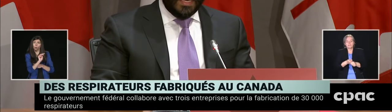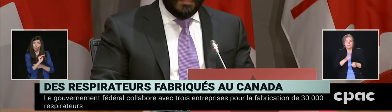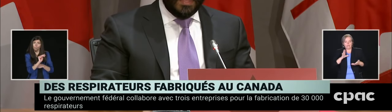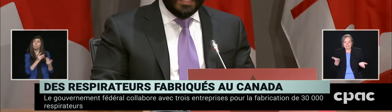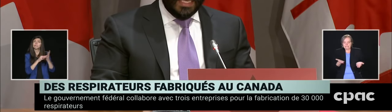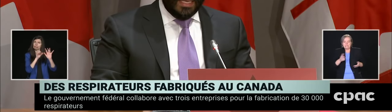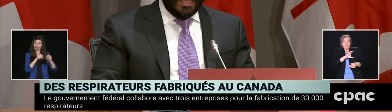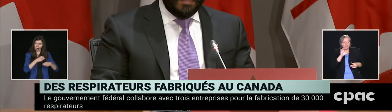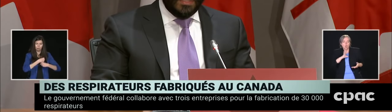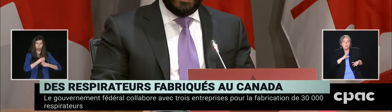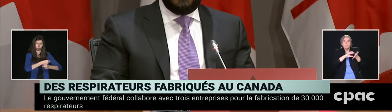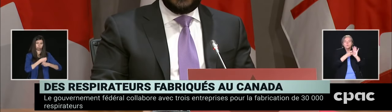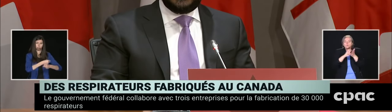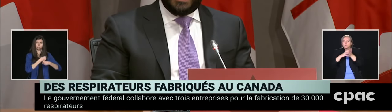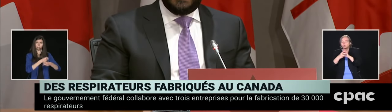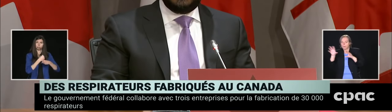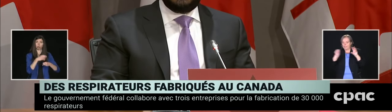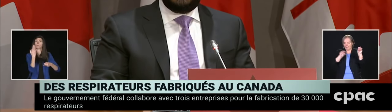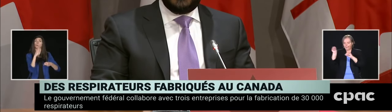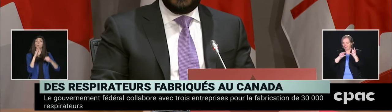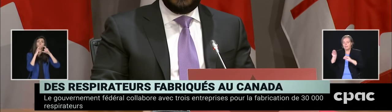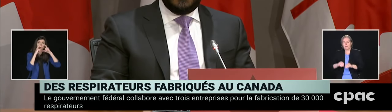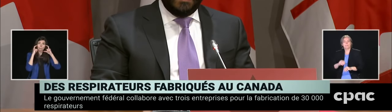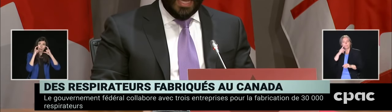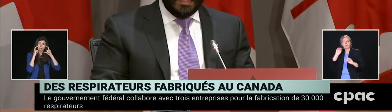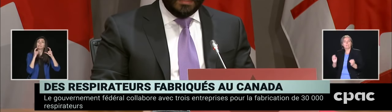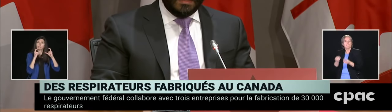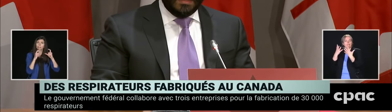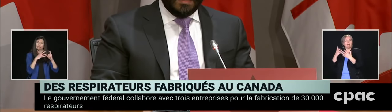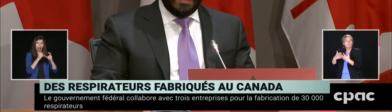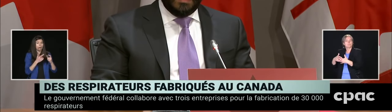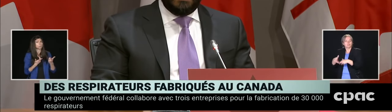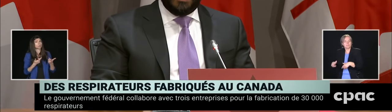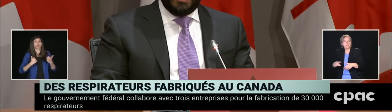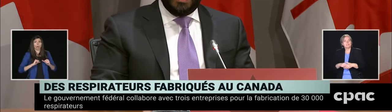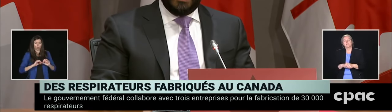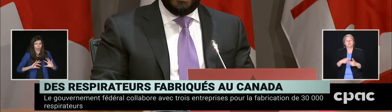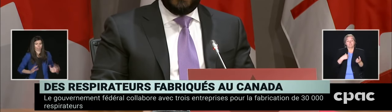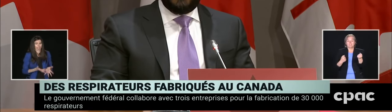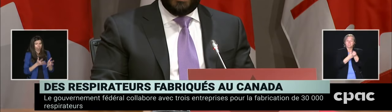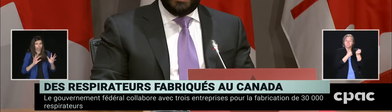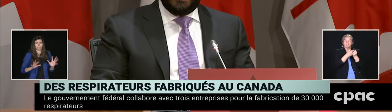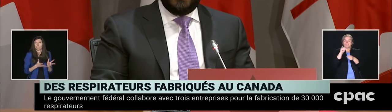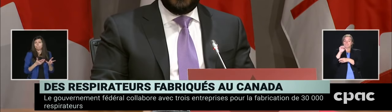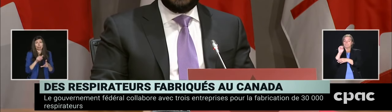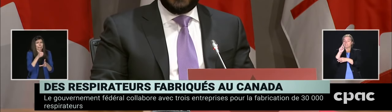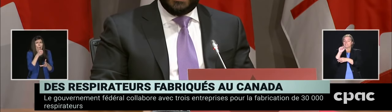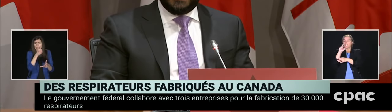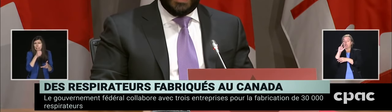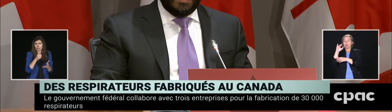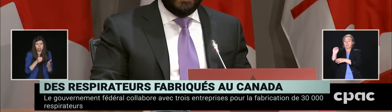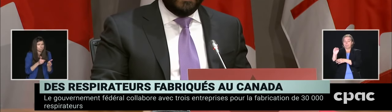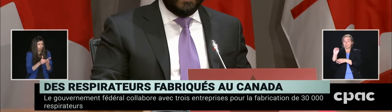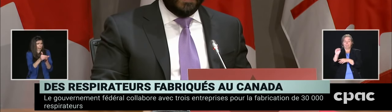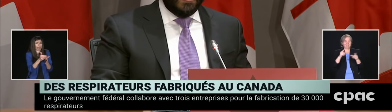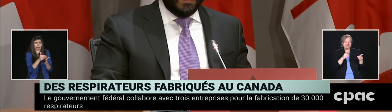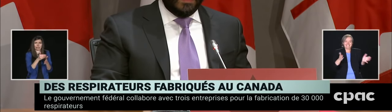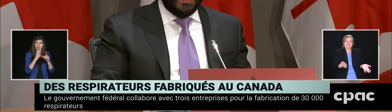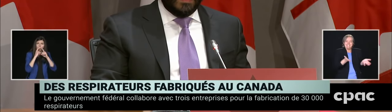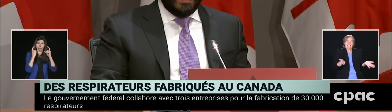to help the company scale up to make tens of millions of masks per year right here in Canada.